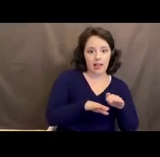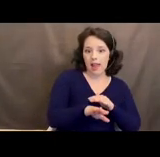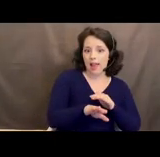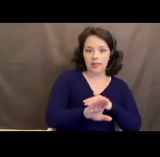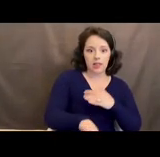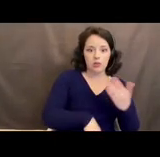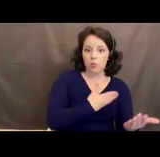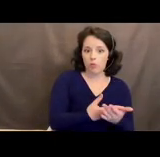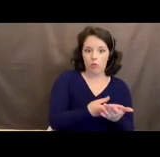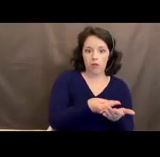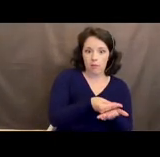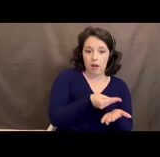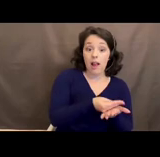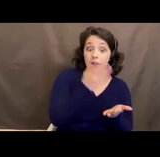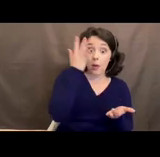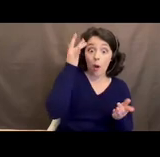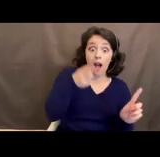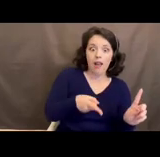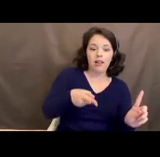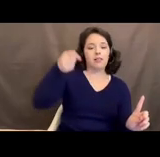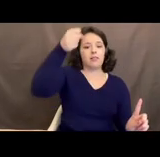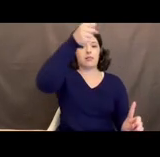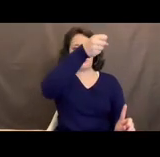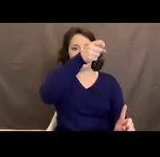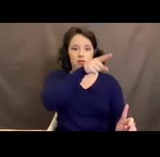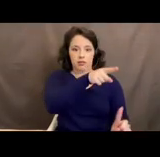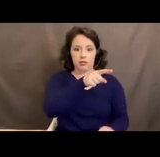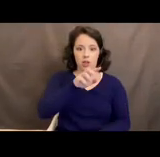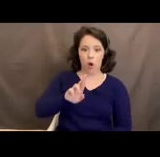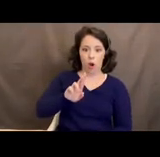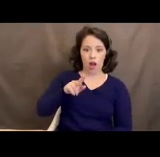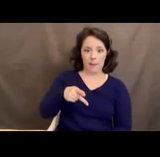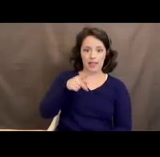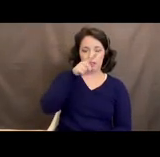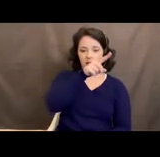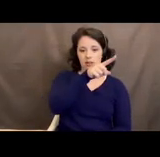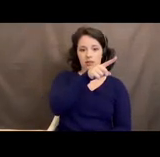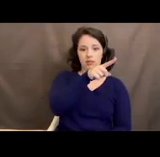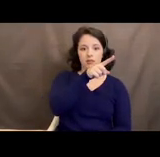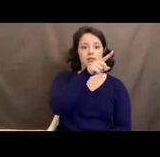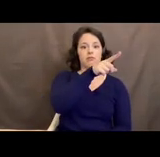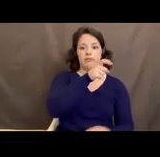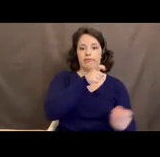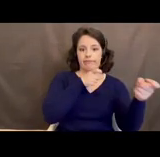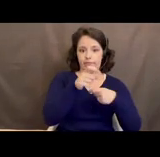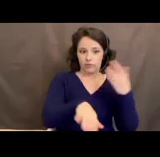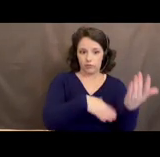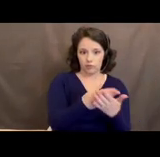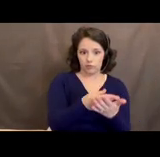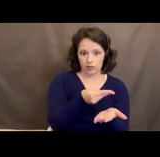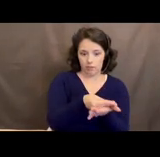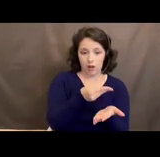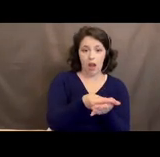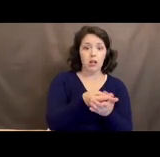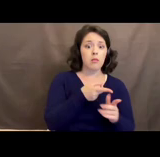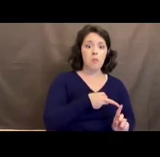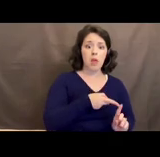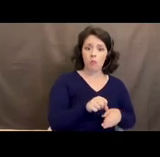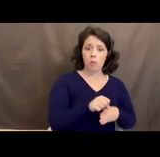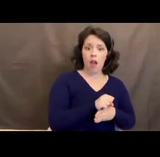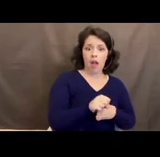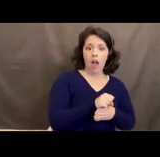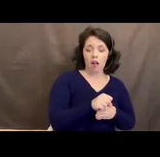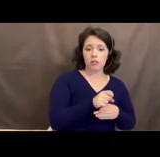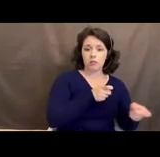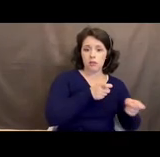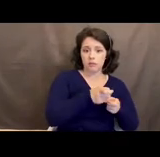because the RP has to manage those benefits. The account owner can practice managing money in this situation